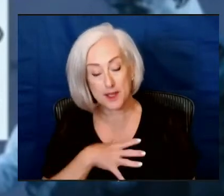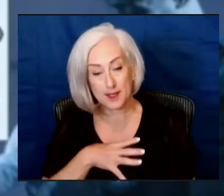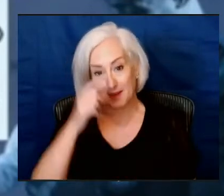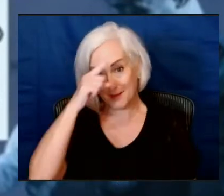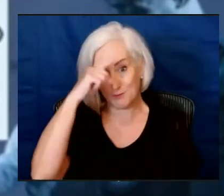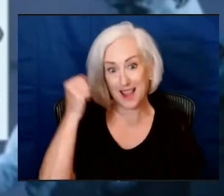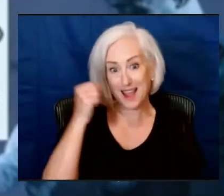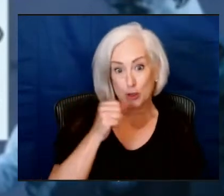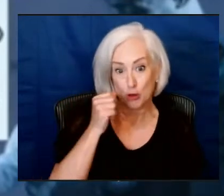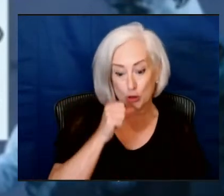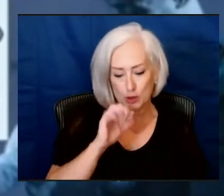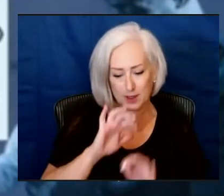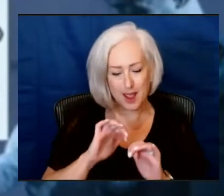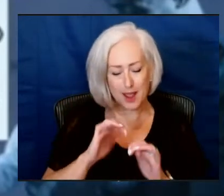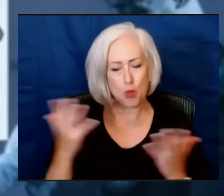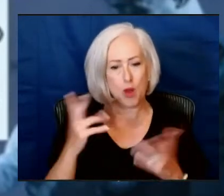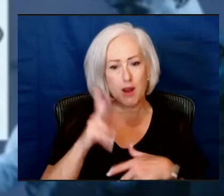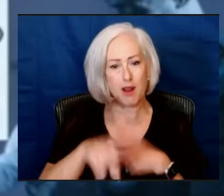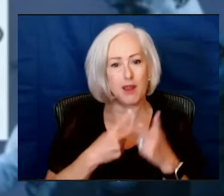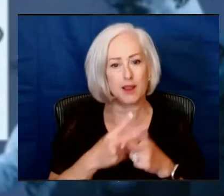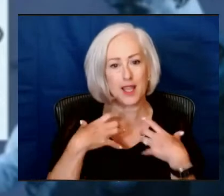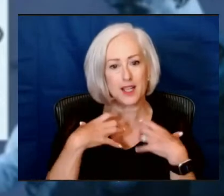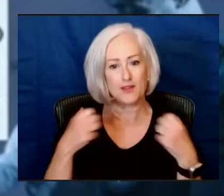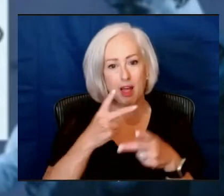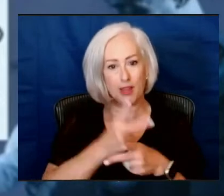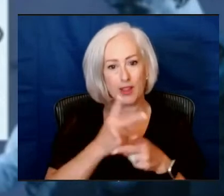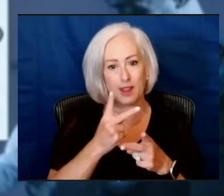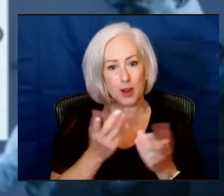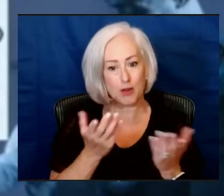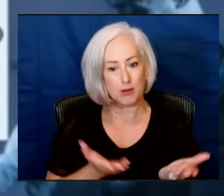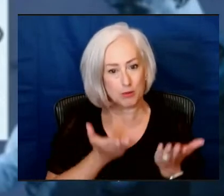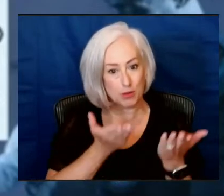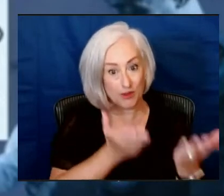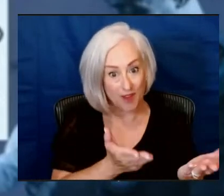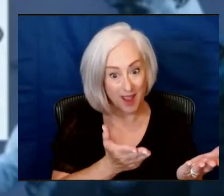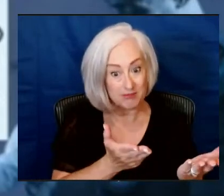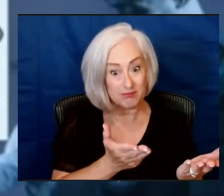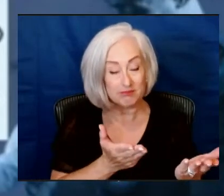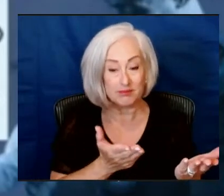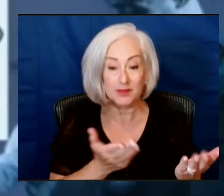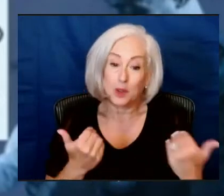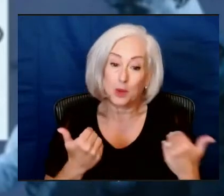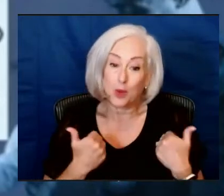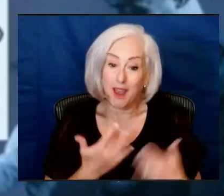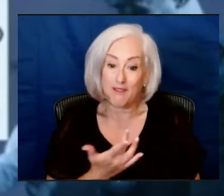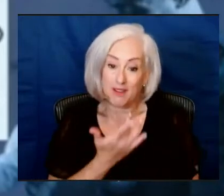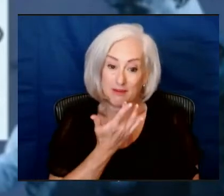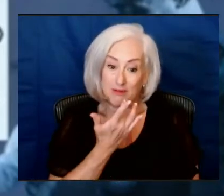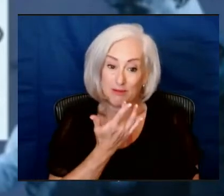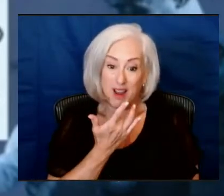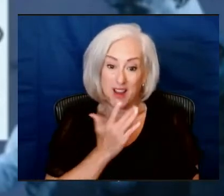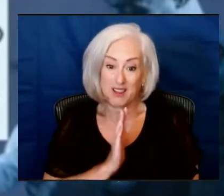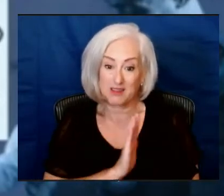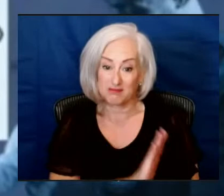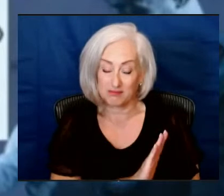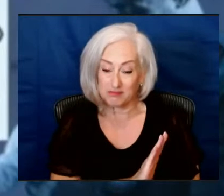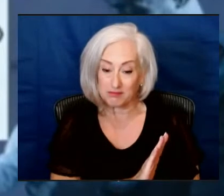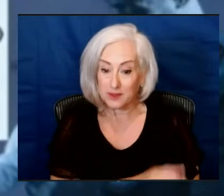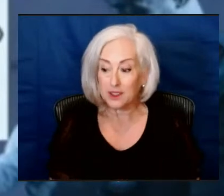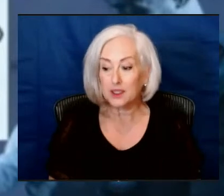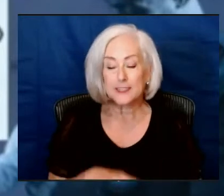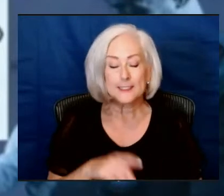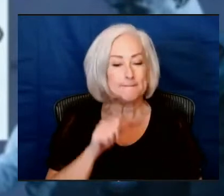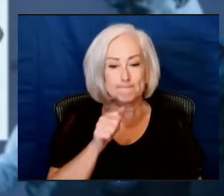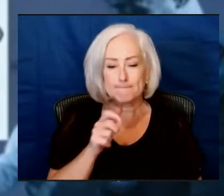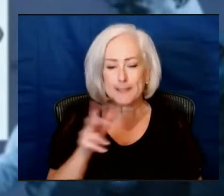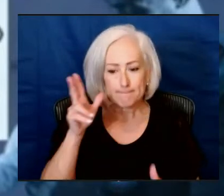that there is a level of discrimination bias that happens, as well as the lack of listening. So the unheard